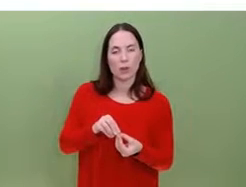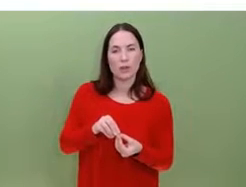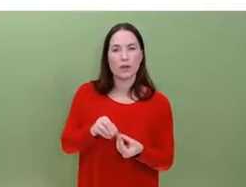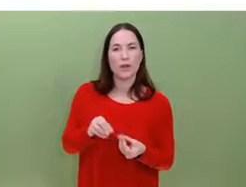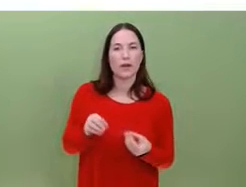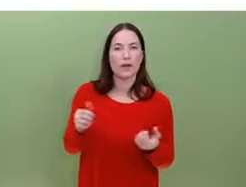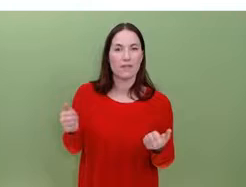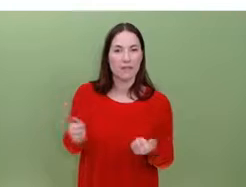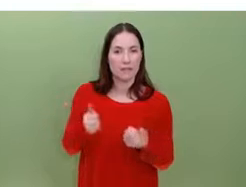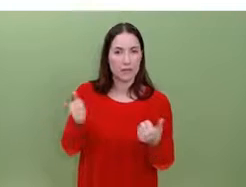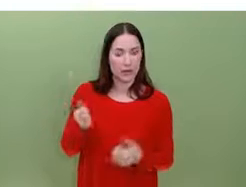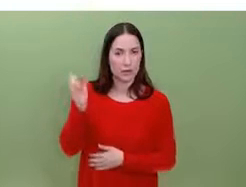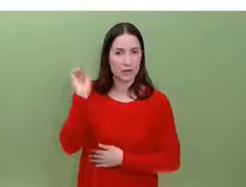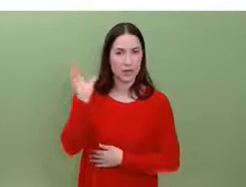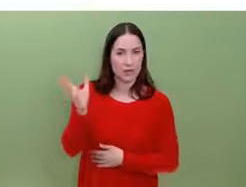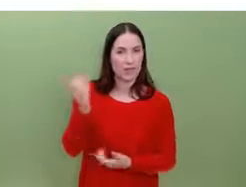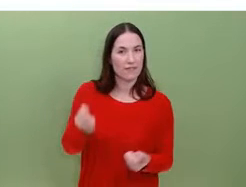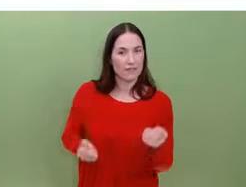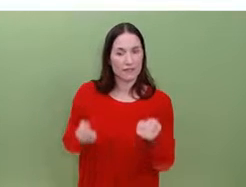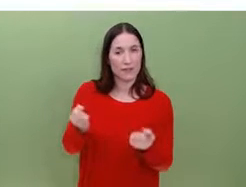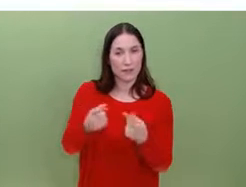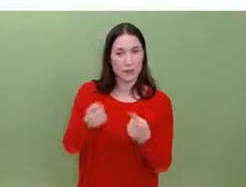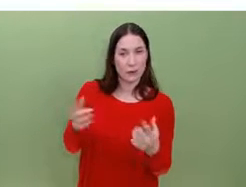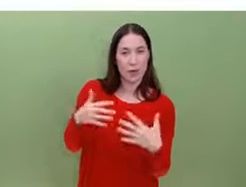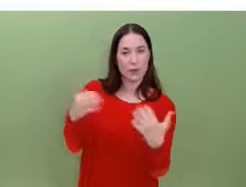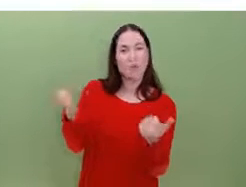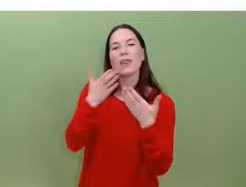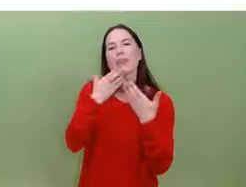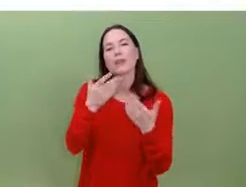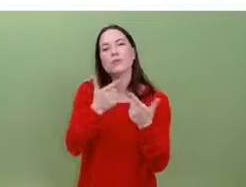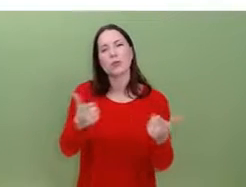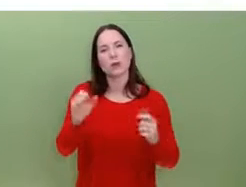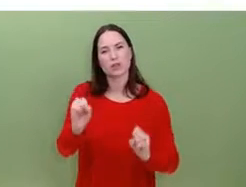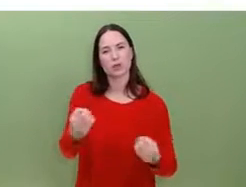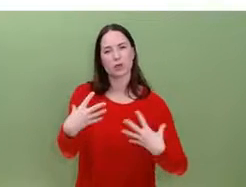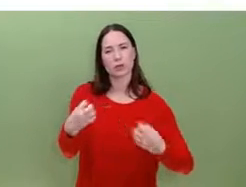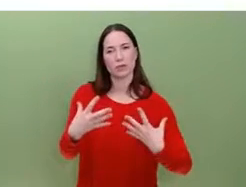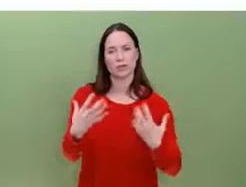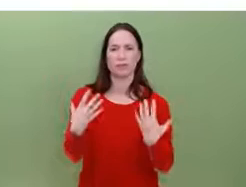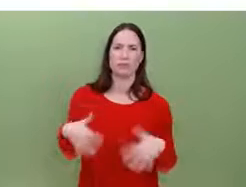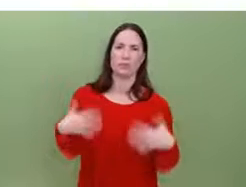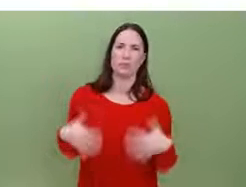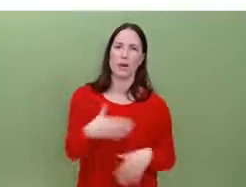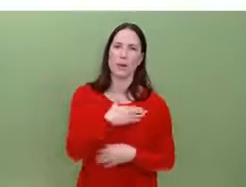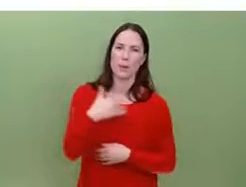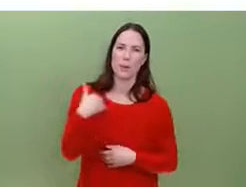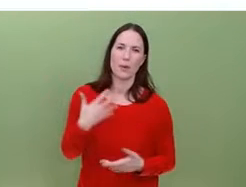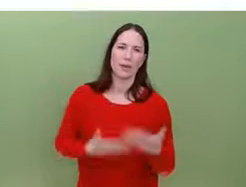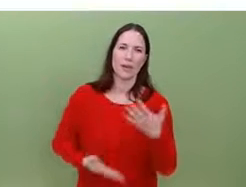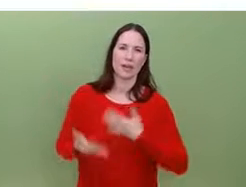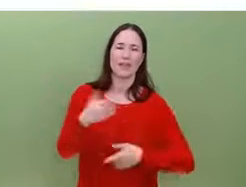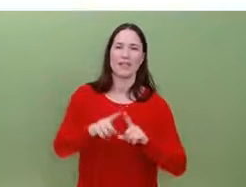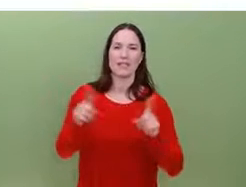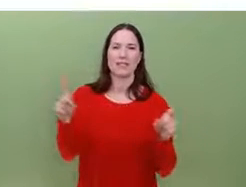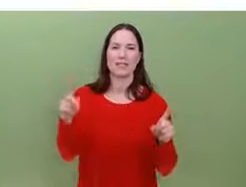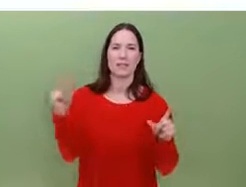slides around the evaluation to the audience. But thank you so much for your contributions. It's been a really rich morning and really great to hear the different perspectives in